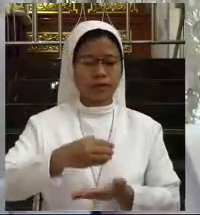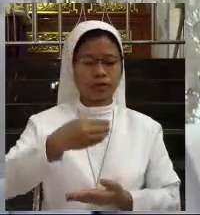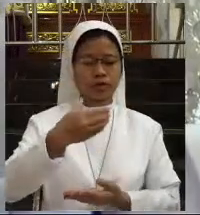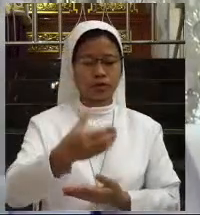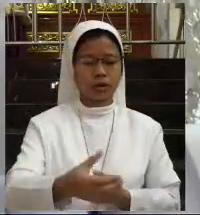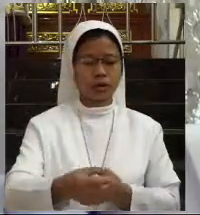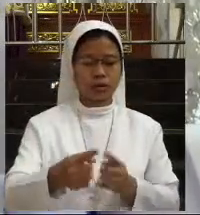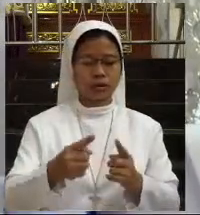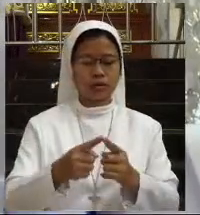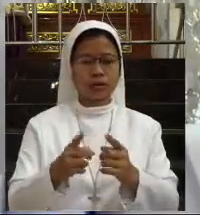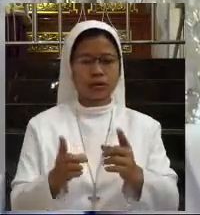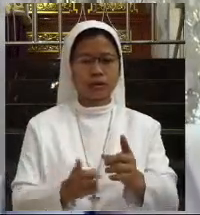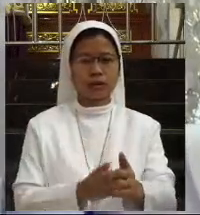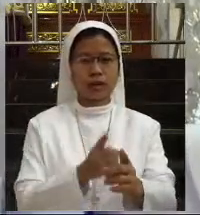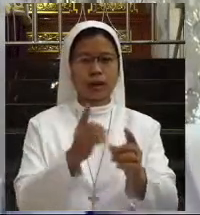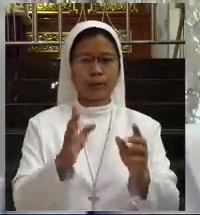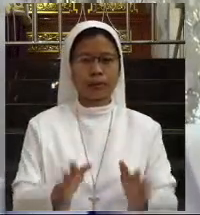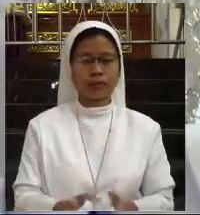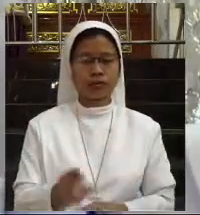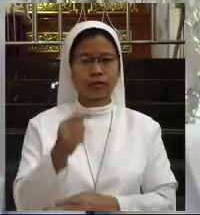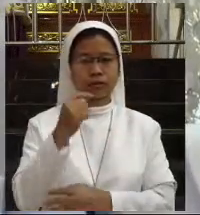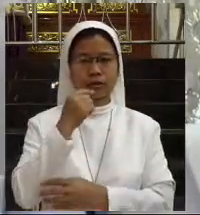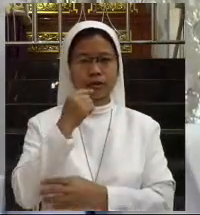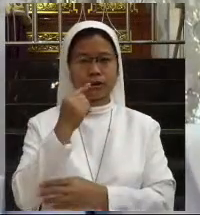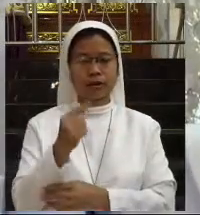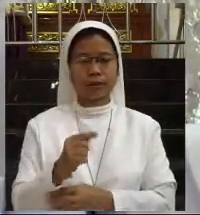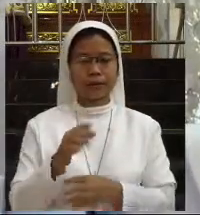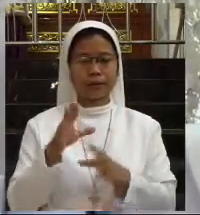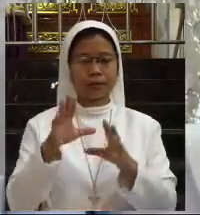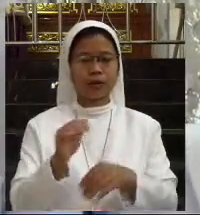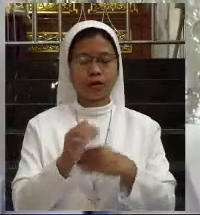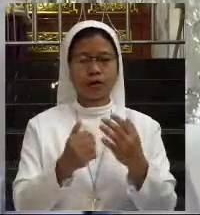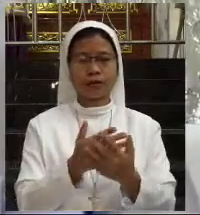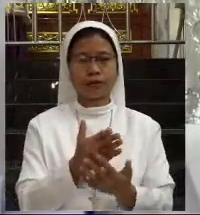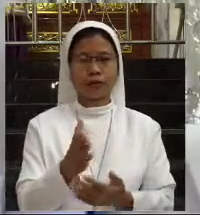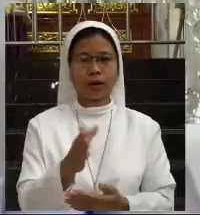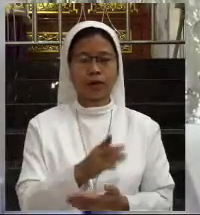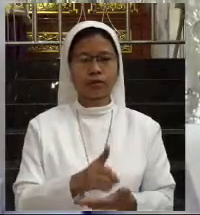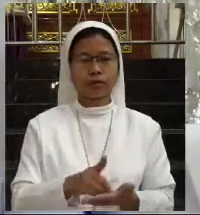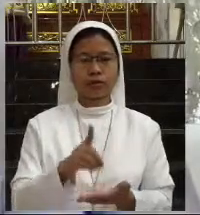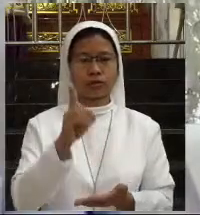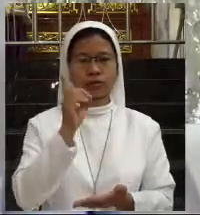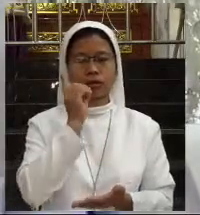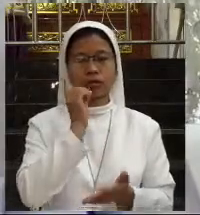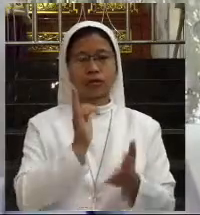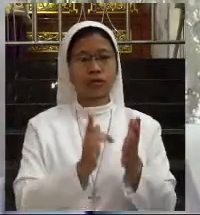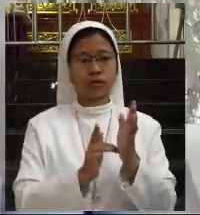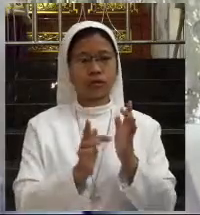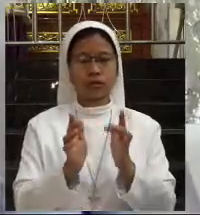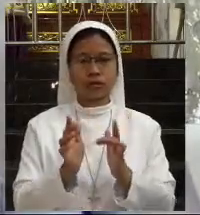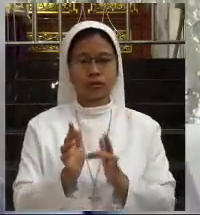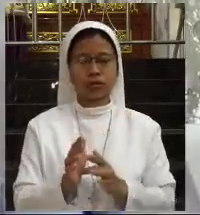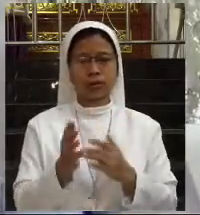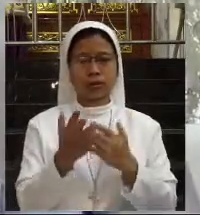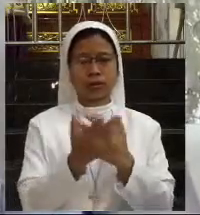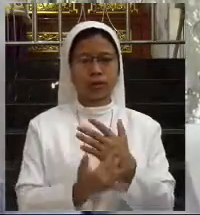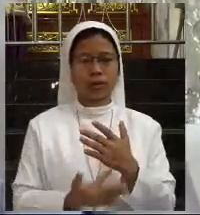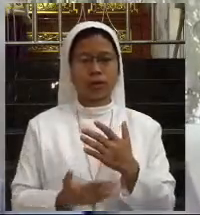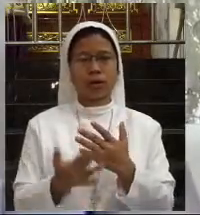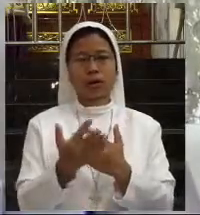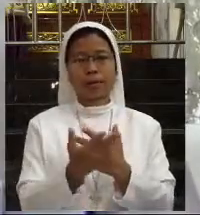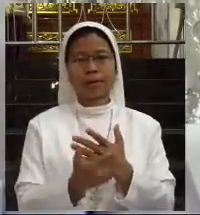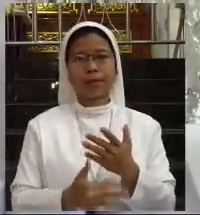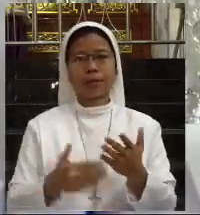his disciples, saying, "Take these, all of you, and drink from it, for this is